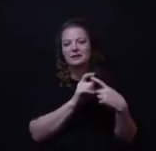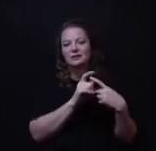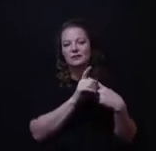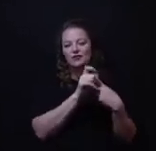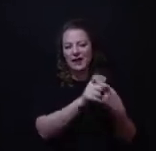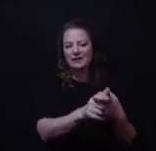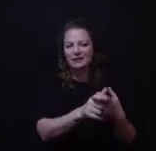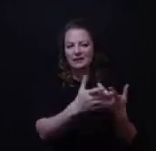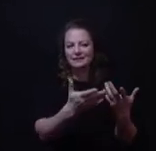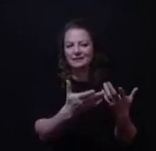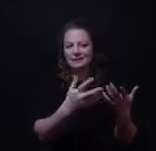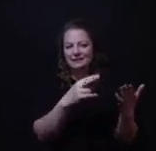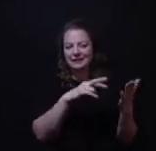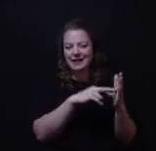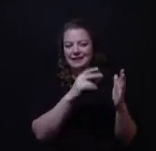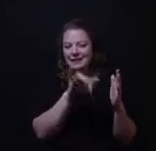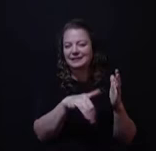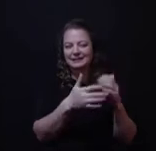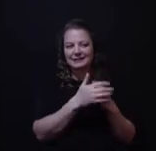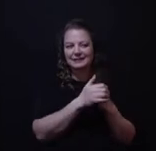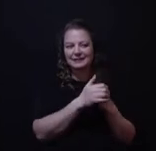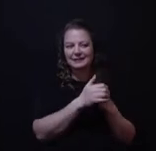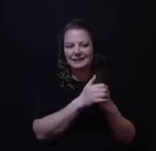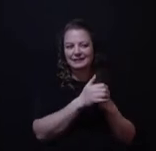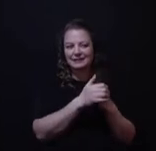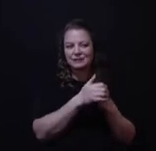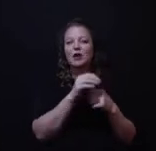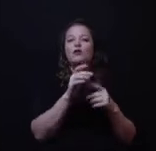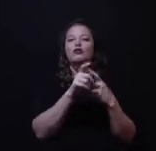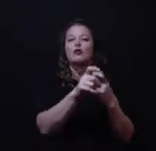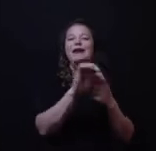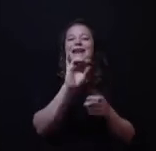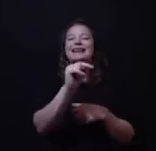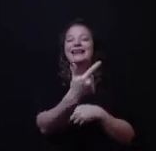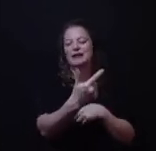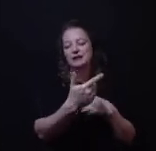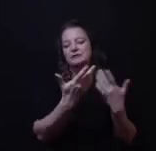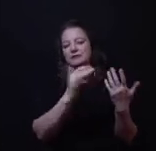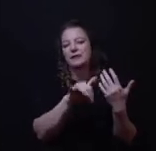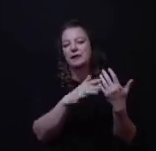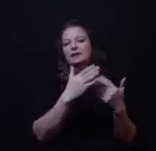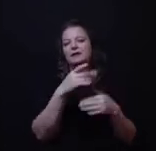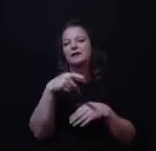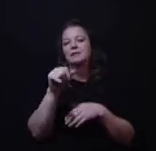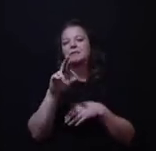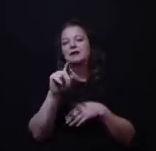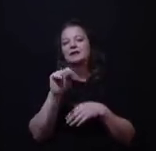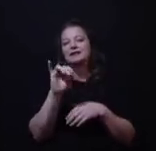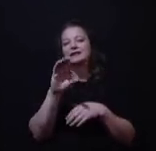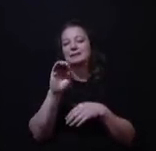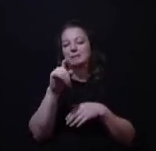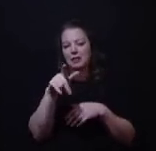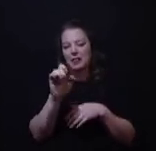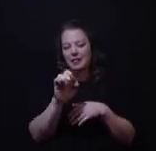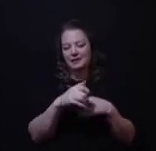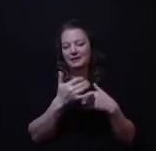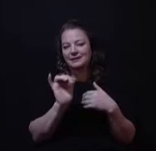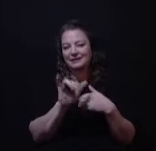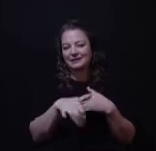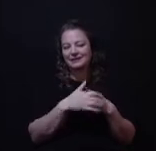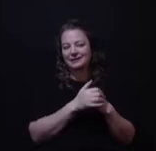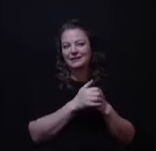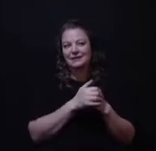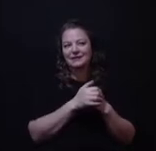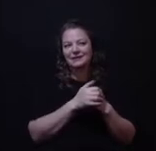running, right? That's a participle. Hey, that was a pretty good impression, I thought. Y'all got to lighten up a little bit. We're